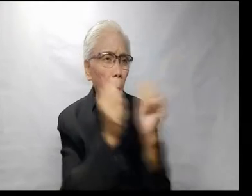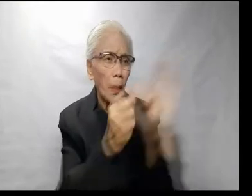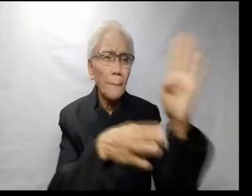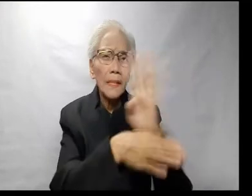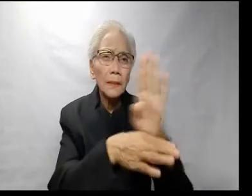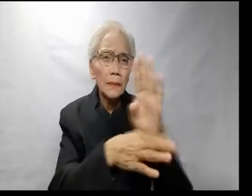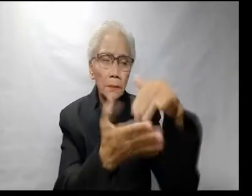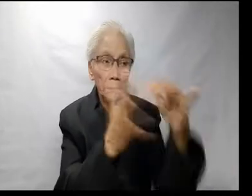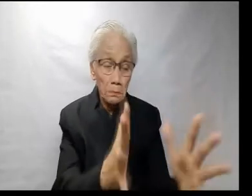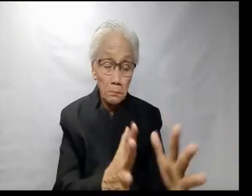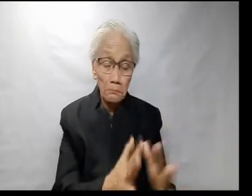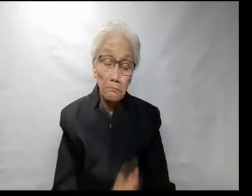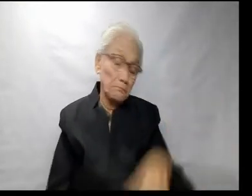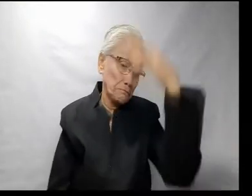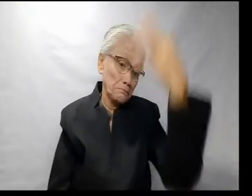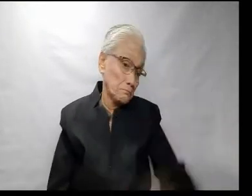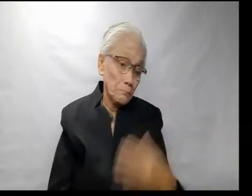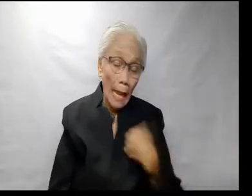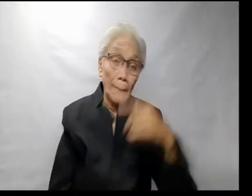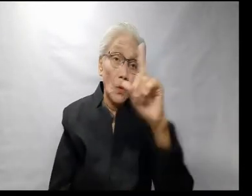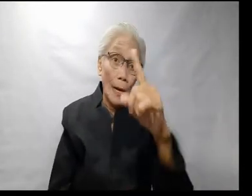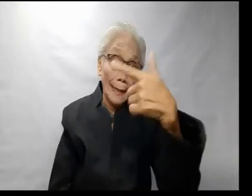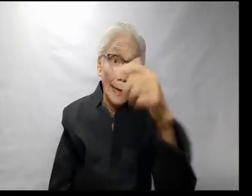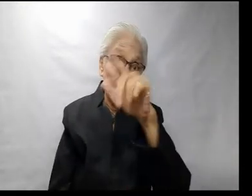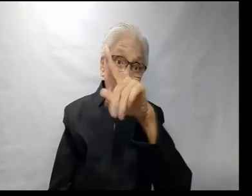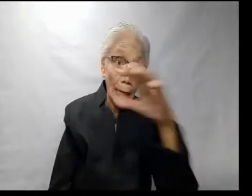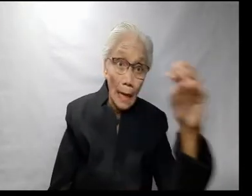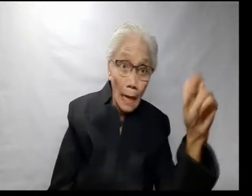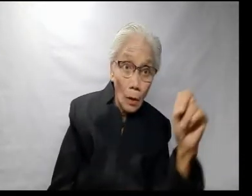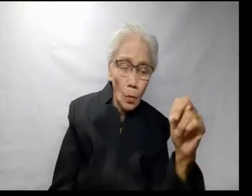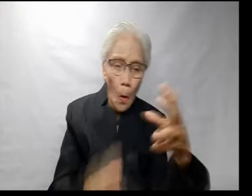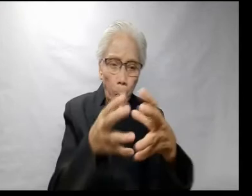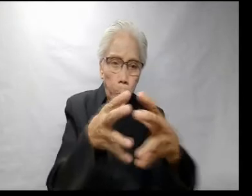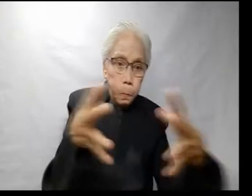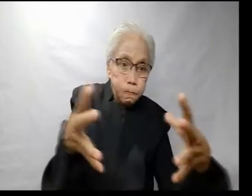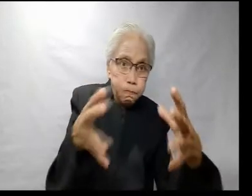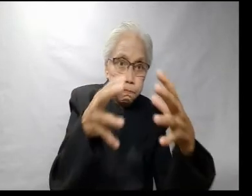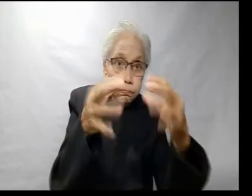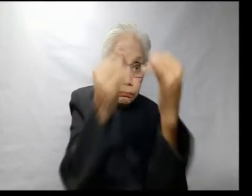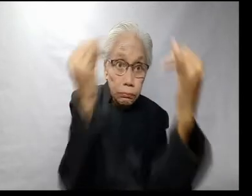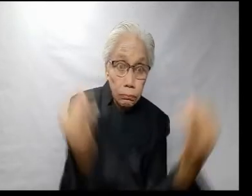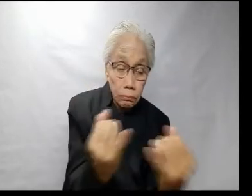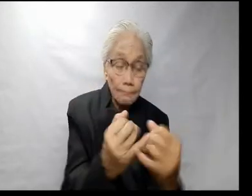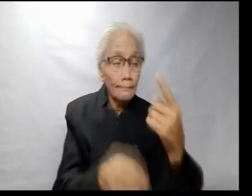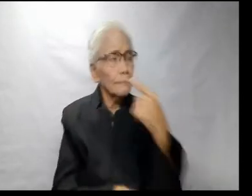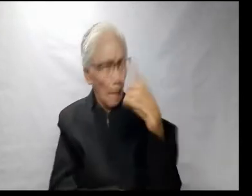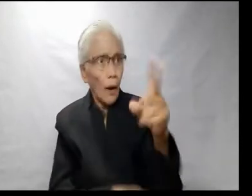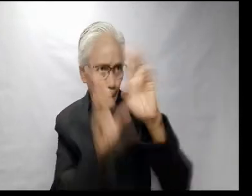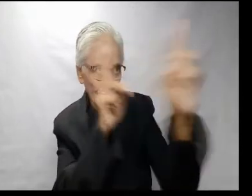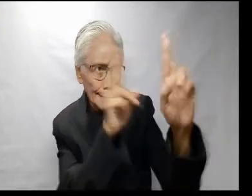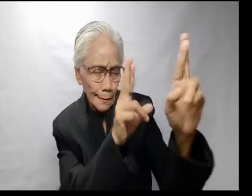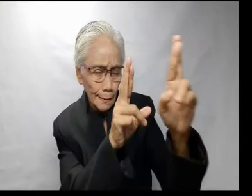group of business students. In front of him was a 1-gallon wide-mouth jar. He said, "Okay, time